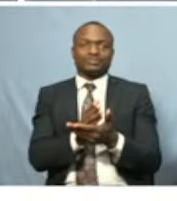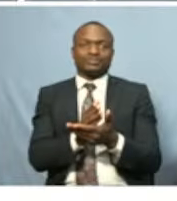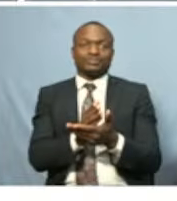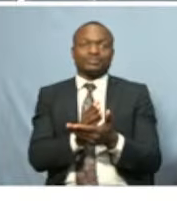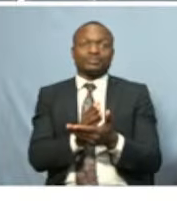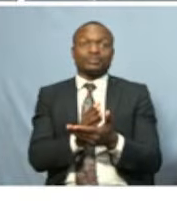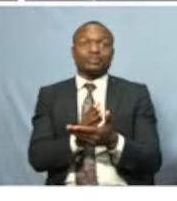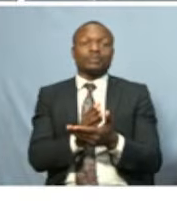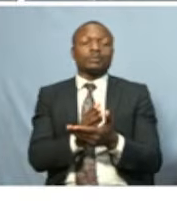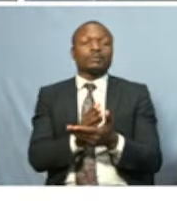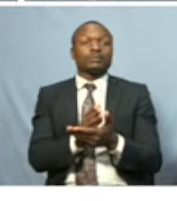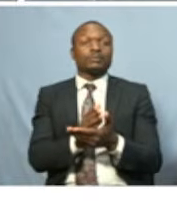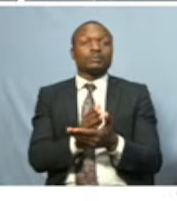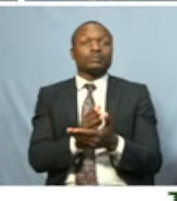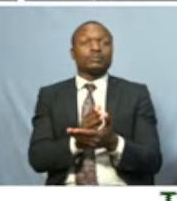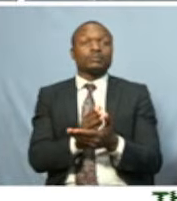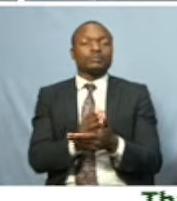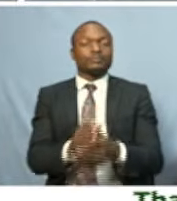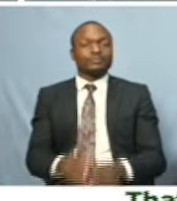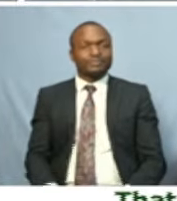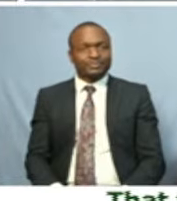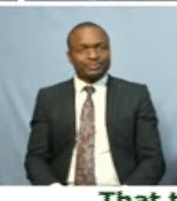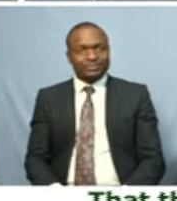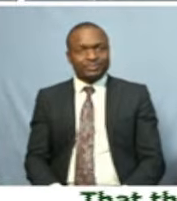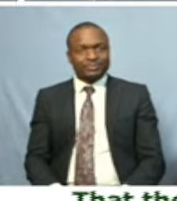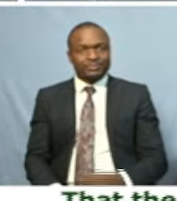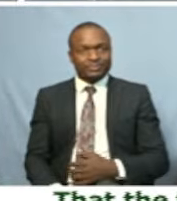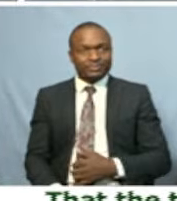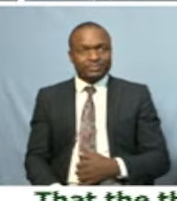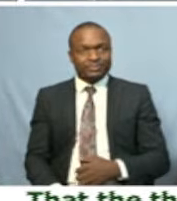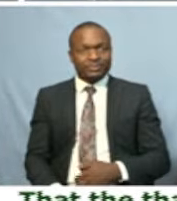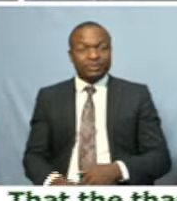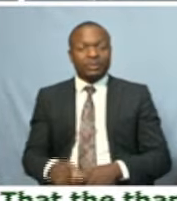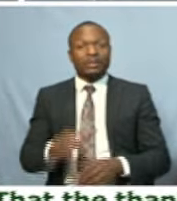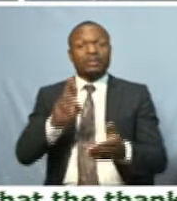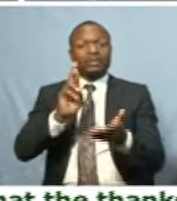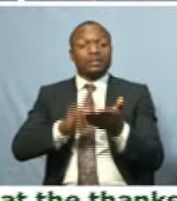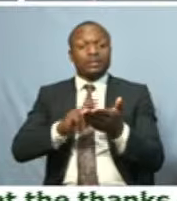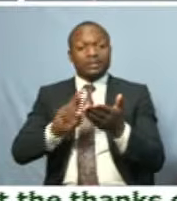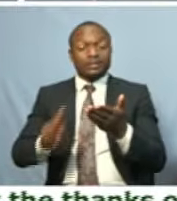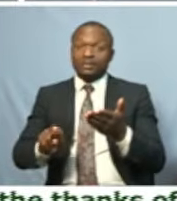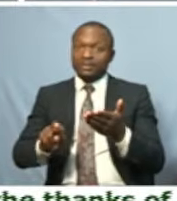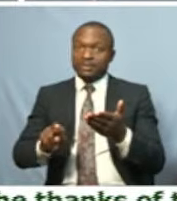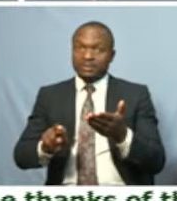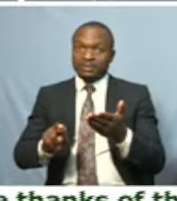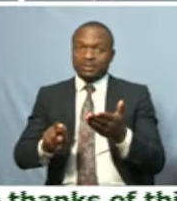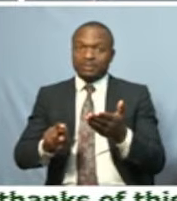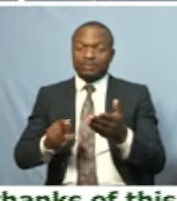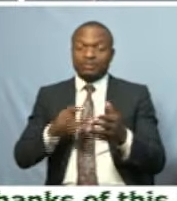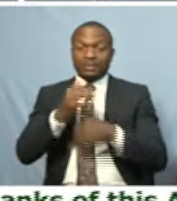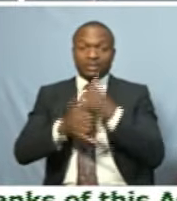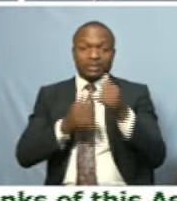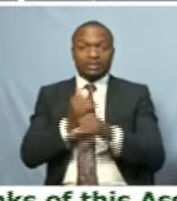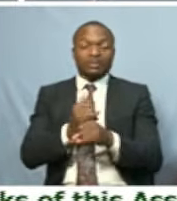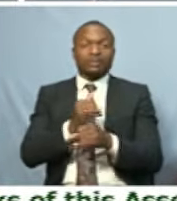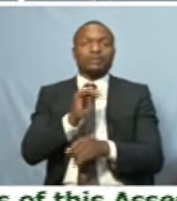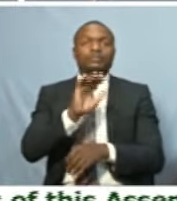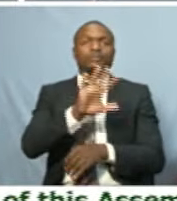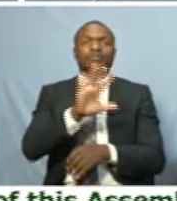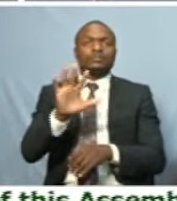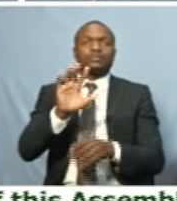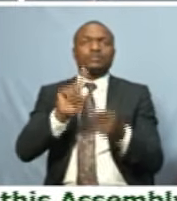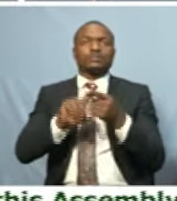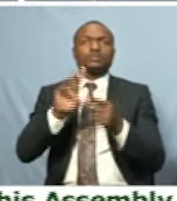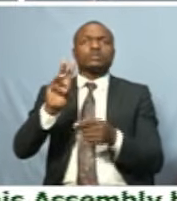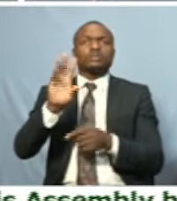also increased the retirement age from 55 to 65. Madam Speaker,